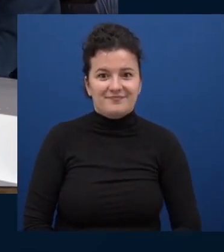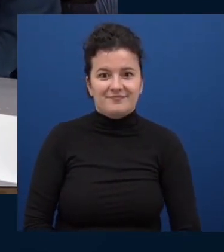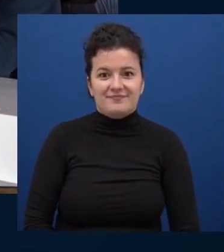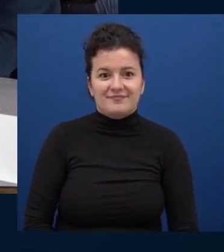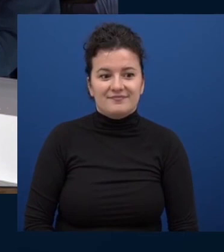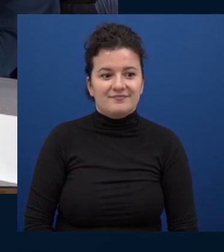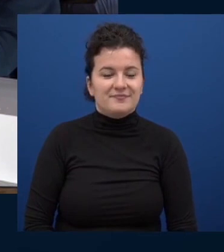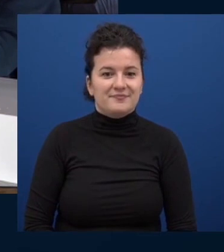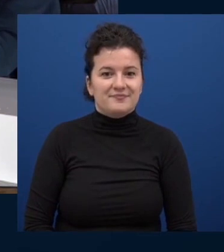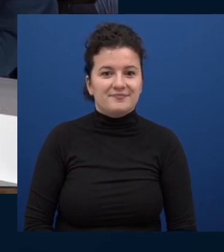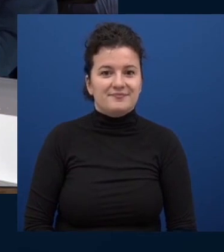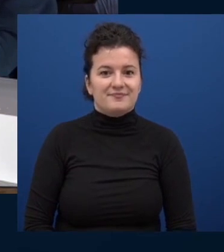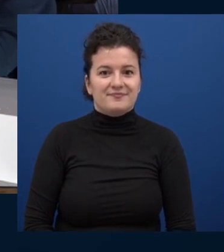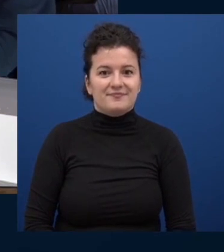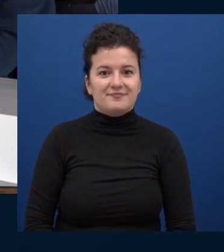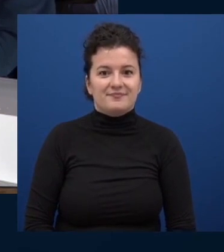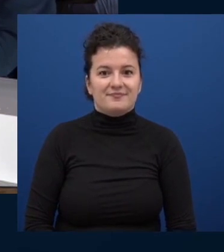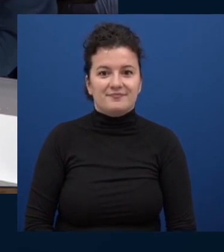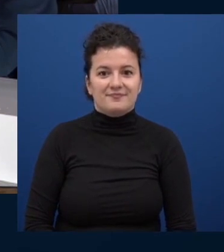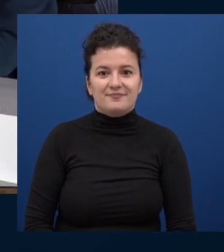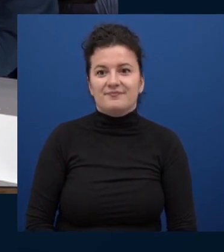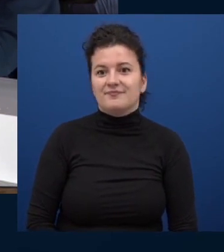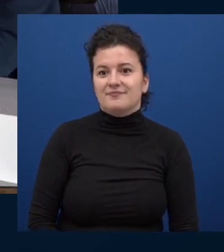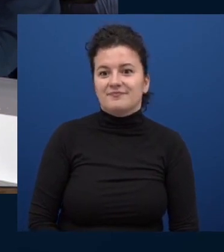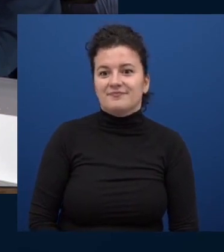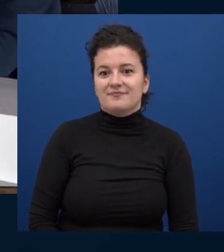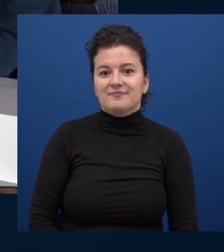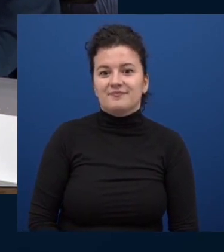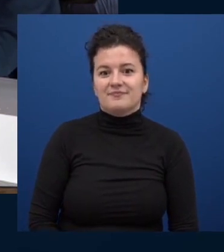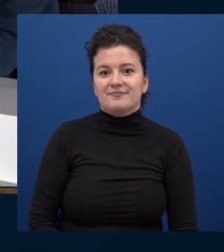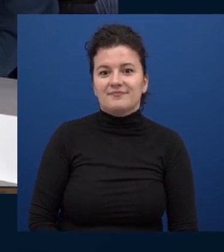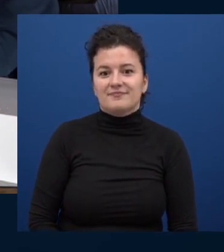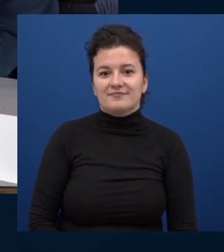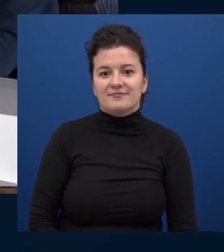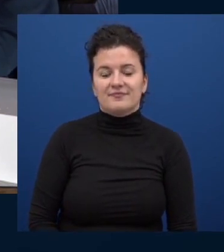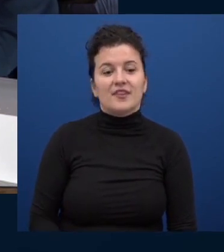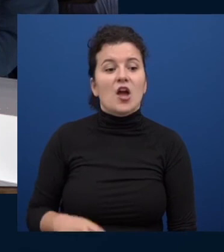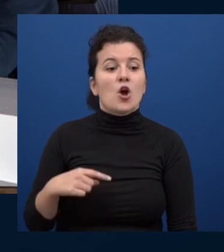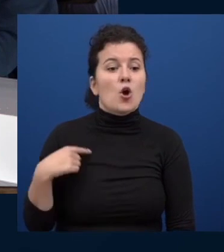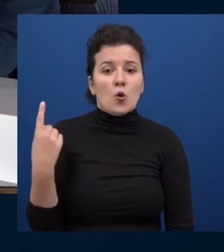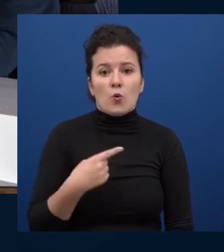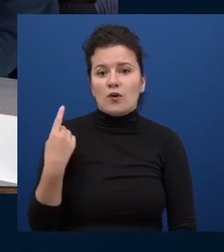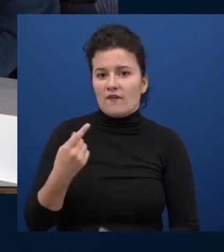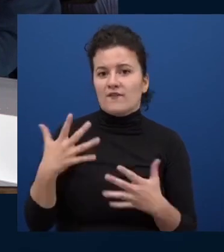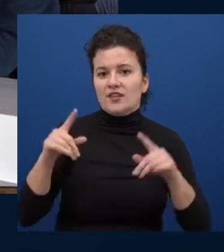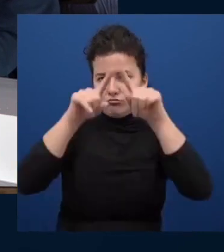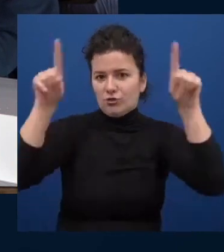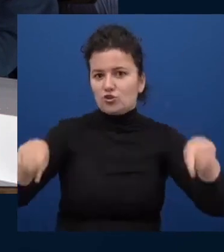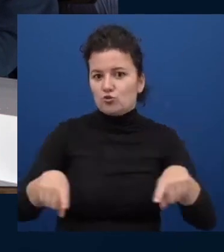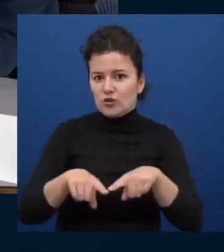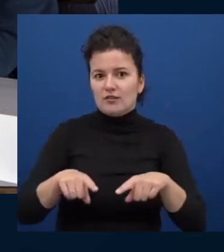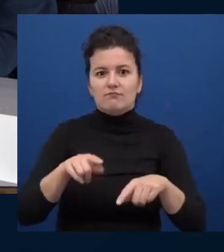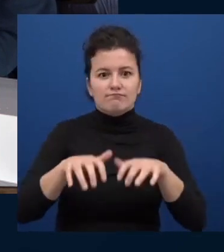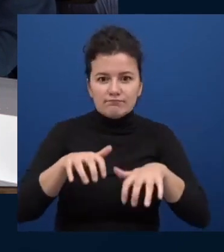a branch where we are up to date with the latest release candidate of .NET 5. We plan to have multi-targeting